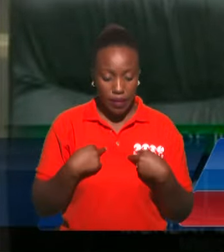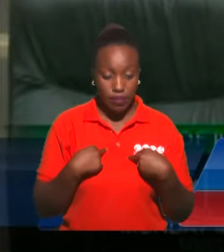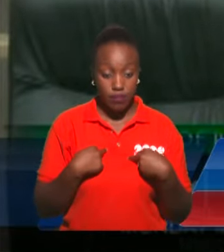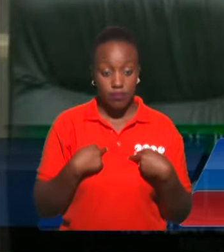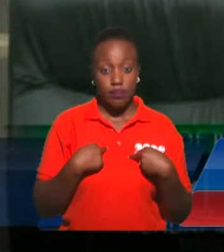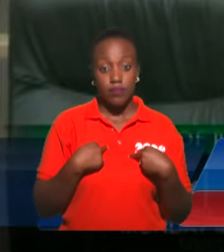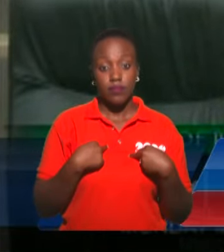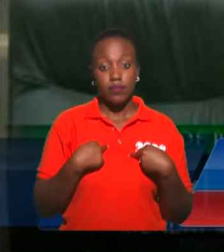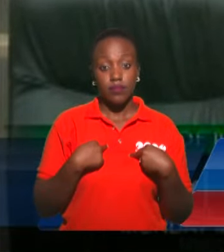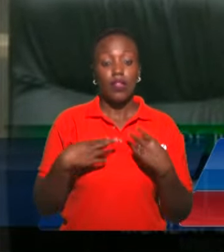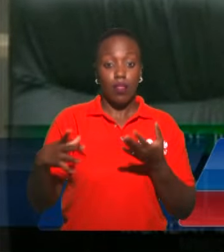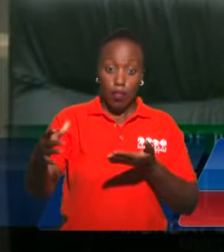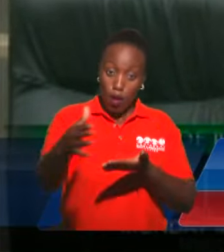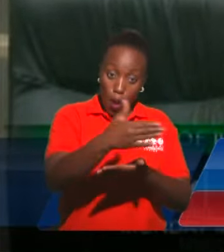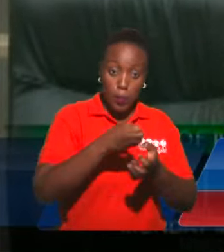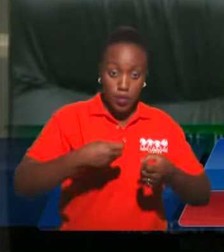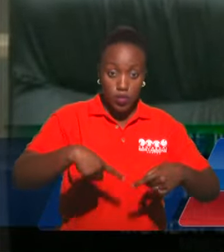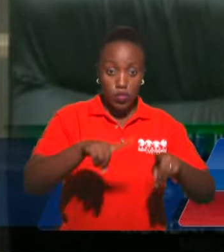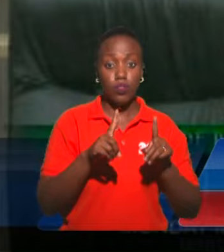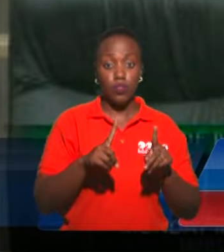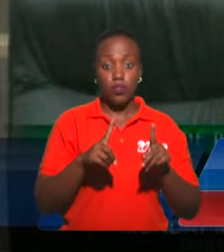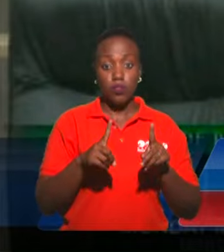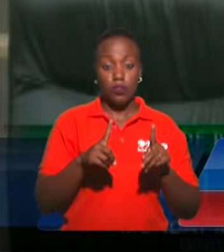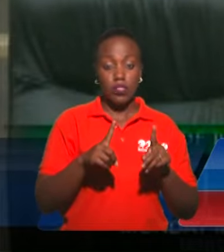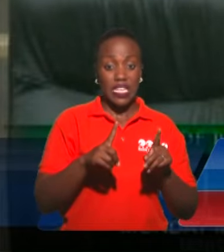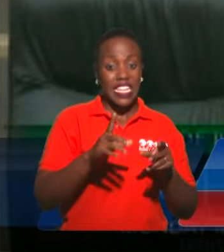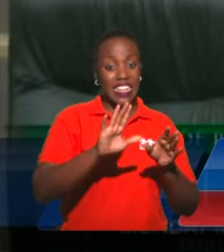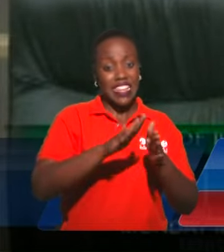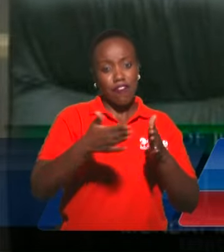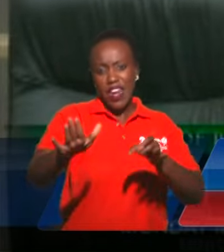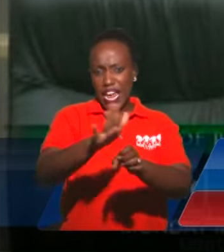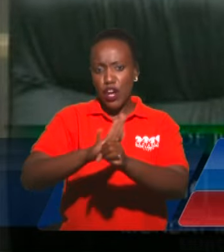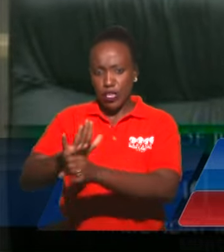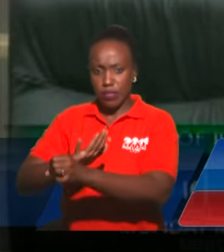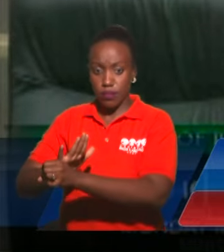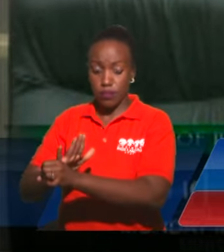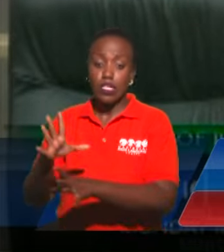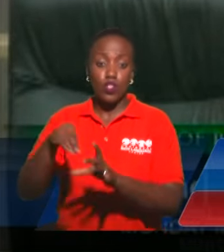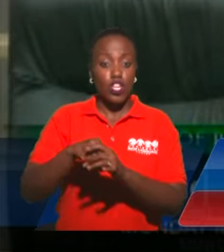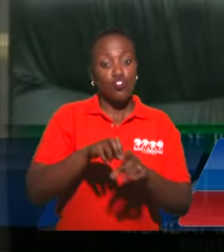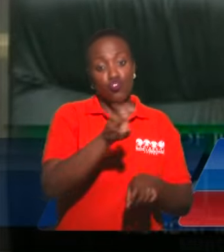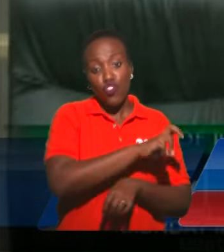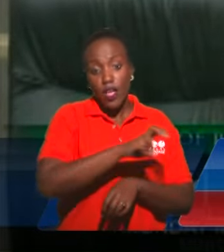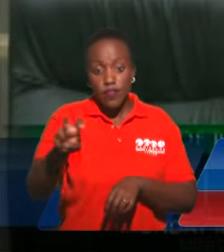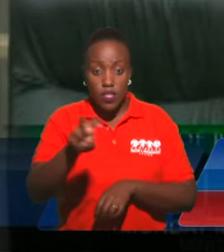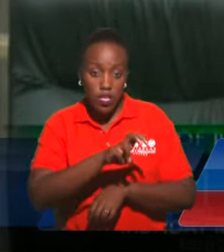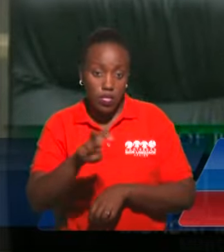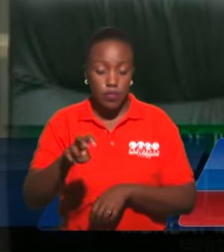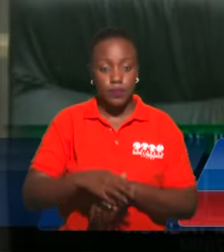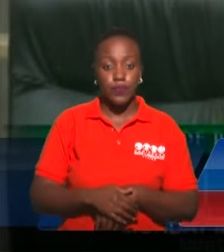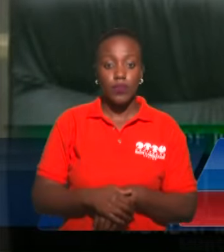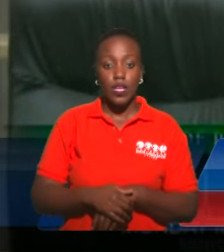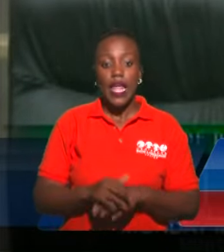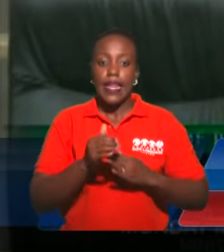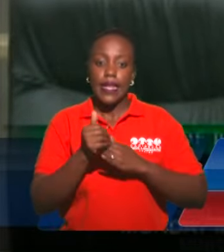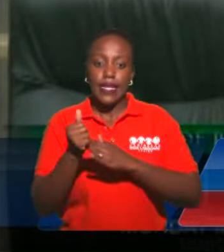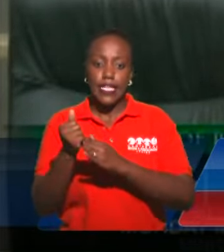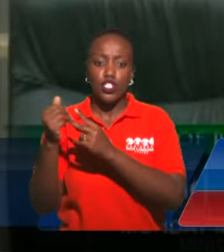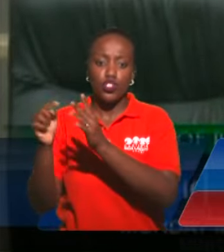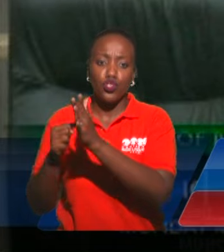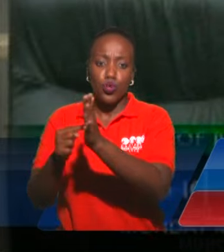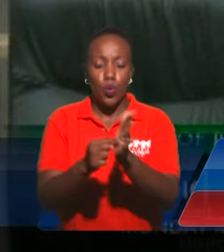indirect earning opportunities across various sectors, including transportation, tour guiding,